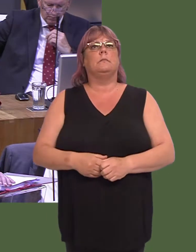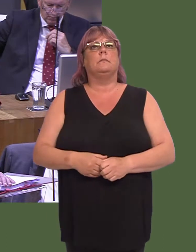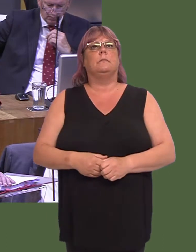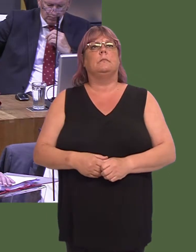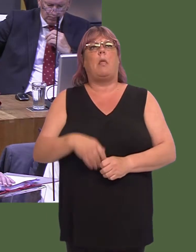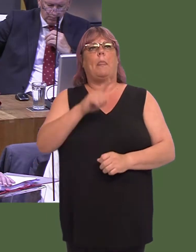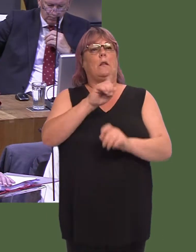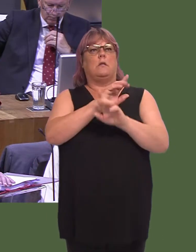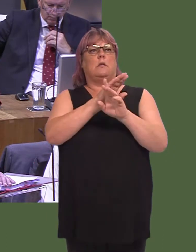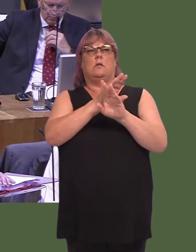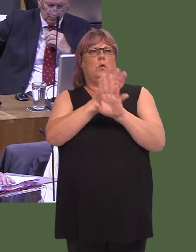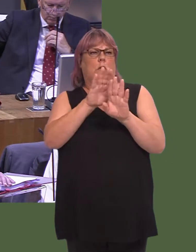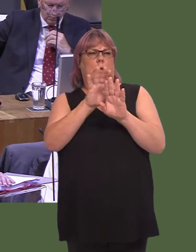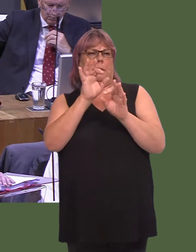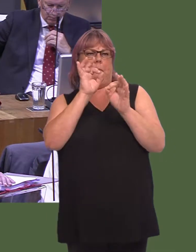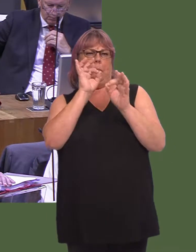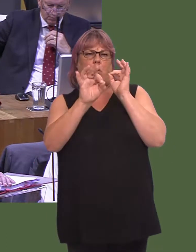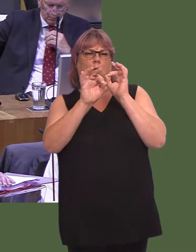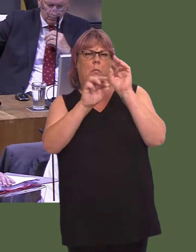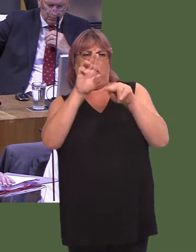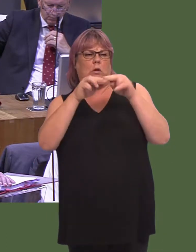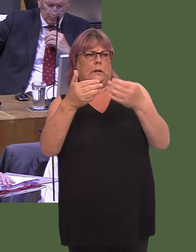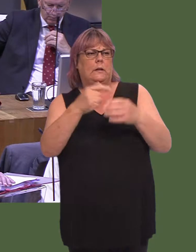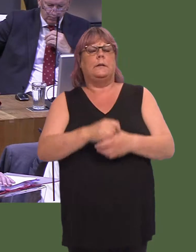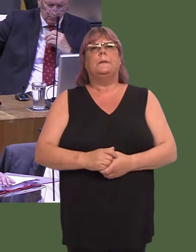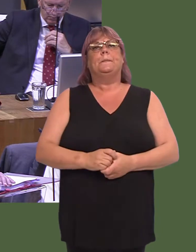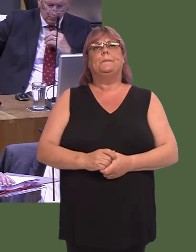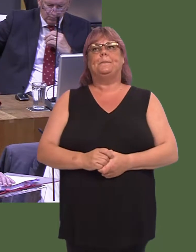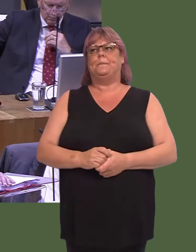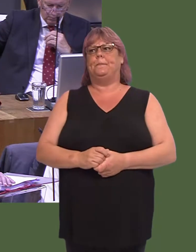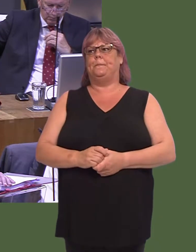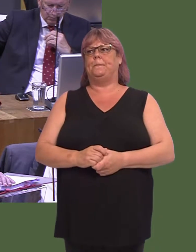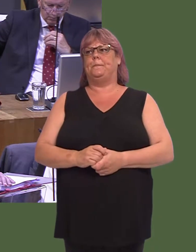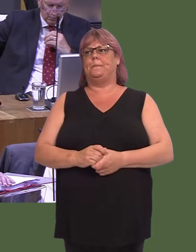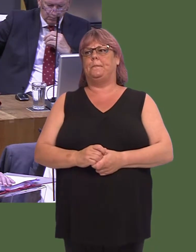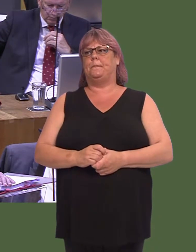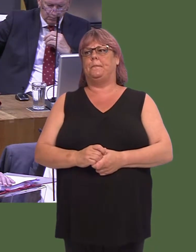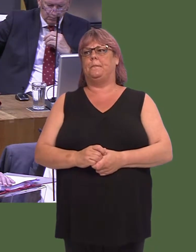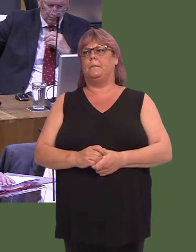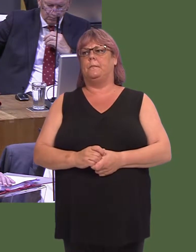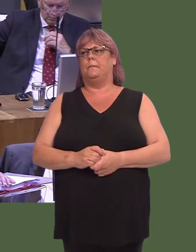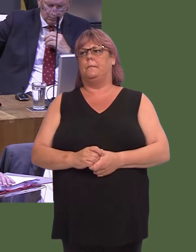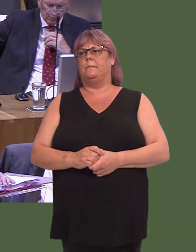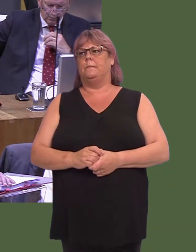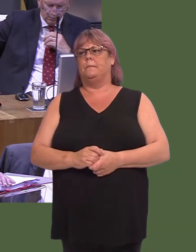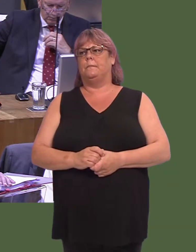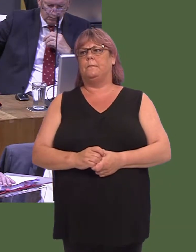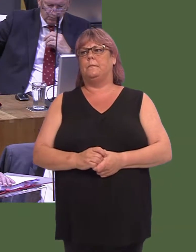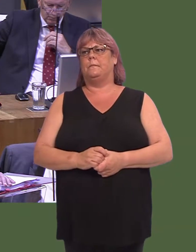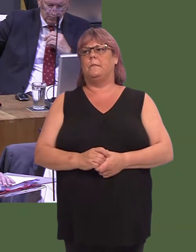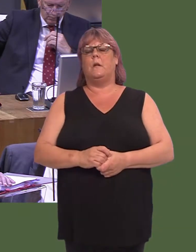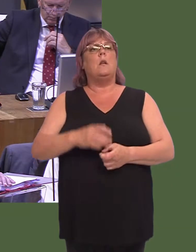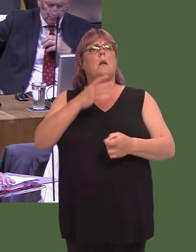and coming out of special measures. We've seen significant improvement